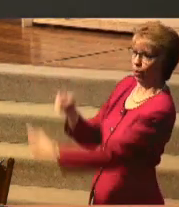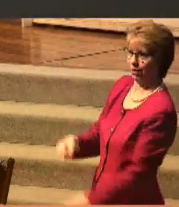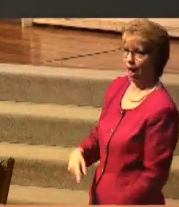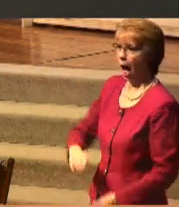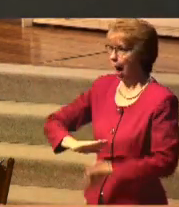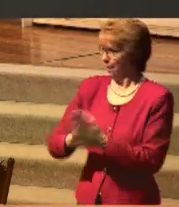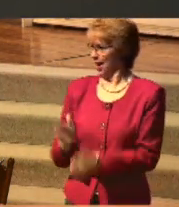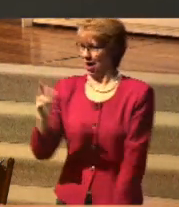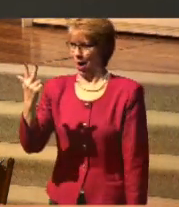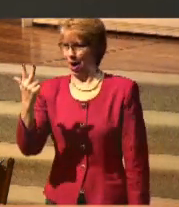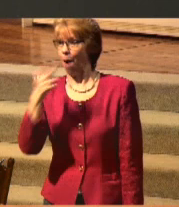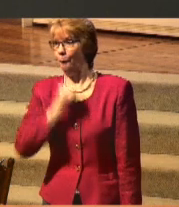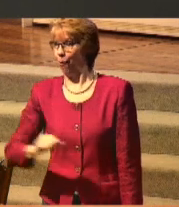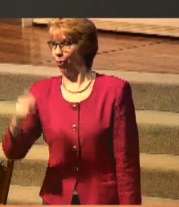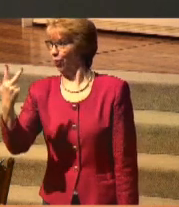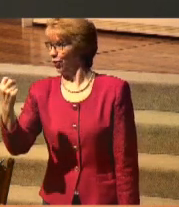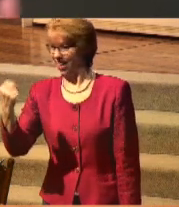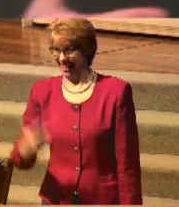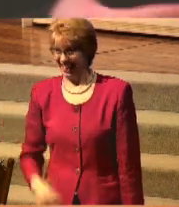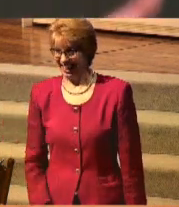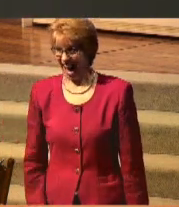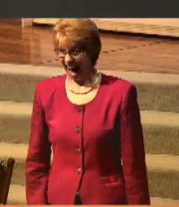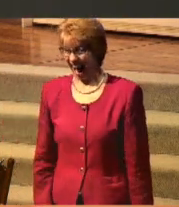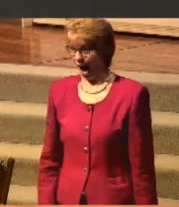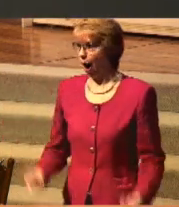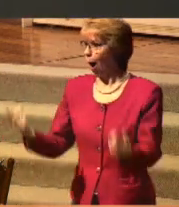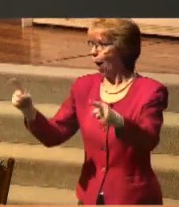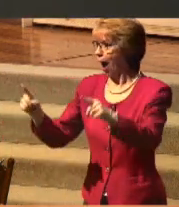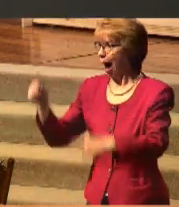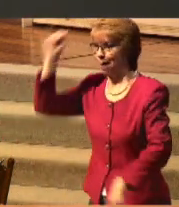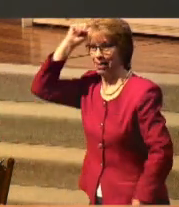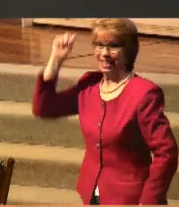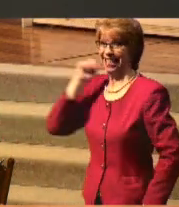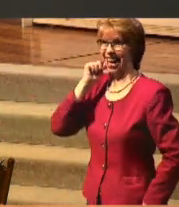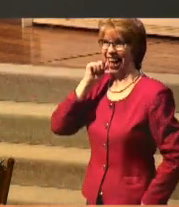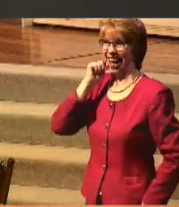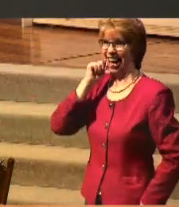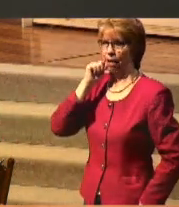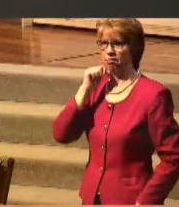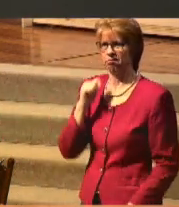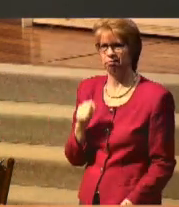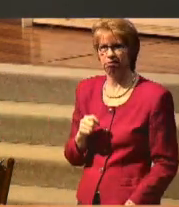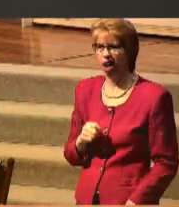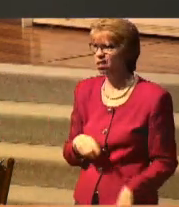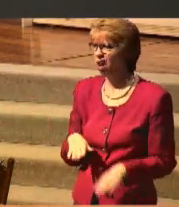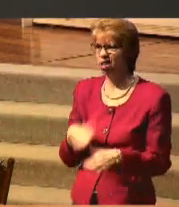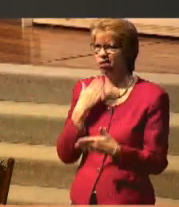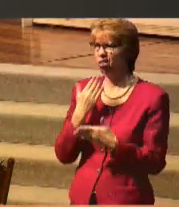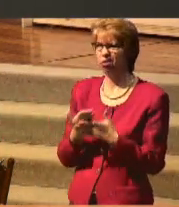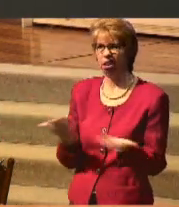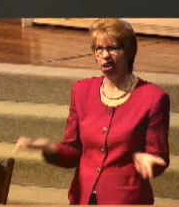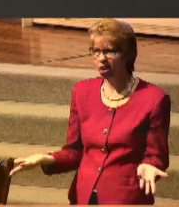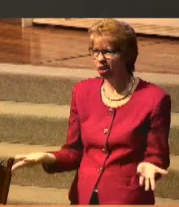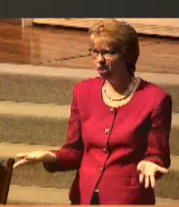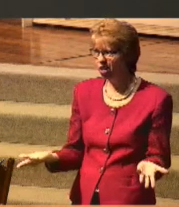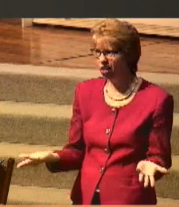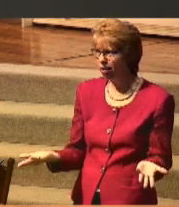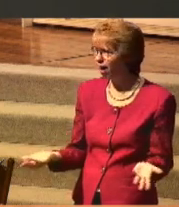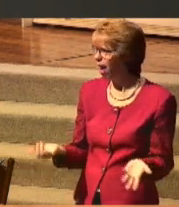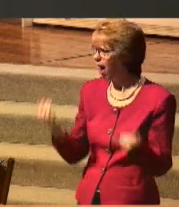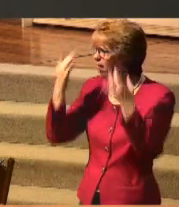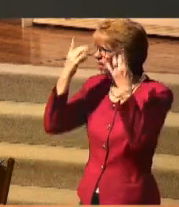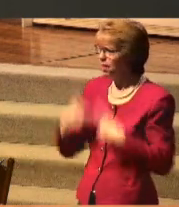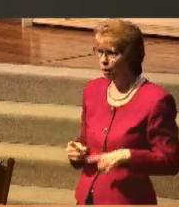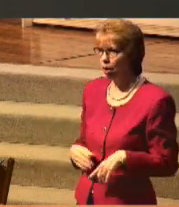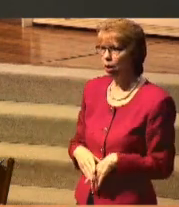teenager, and it wasn't all as, you know, cracked up to be. I thought,